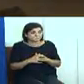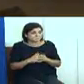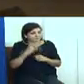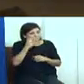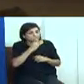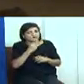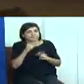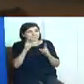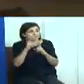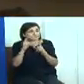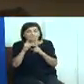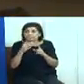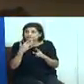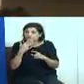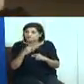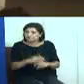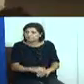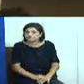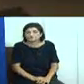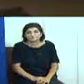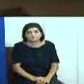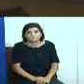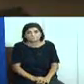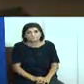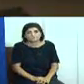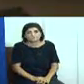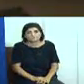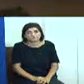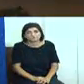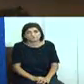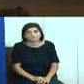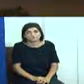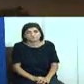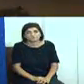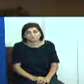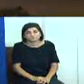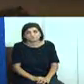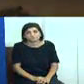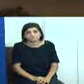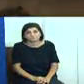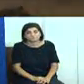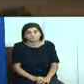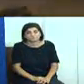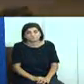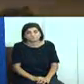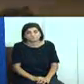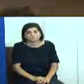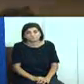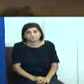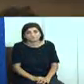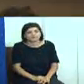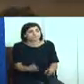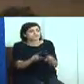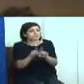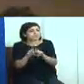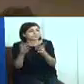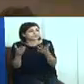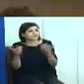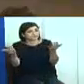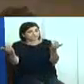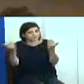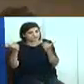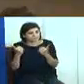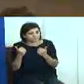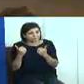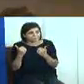And what I understand, we didn't even ask for it. They just knew. So that says a lot about us founders in CC. But I also want to bring forth, yes,